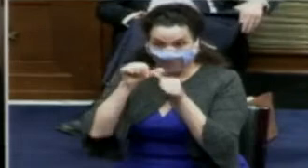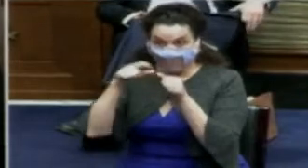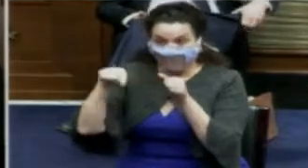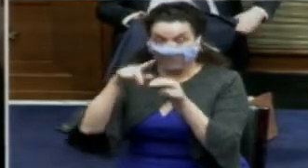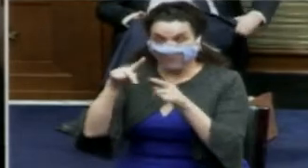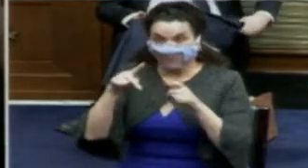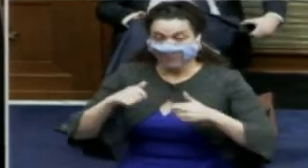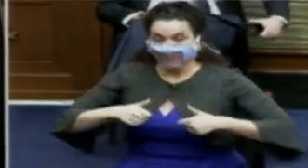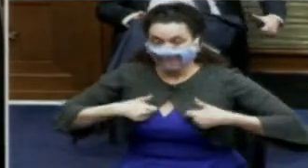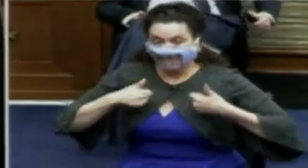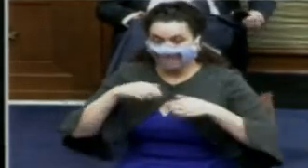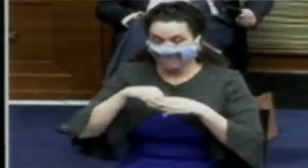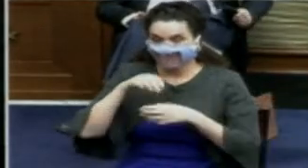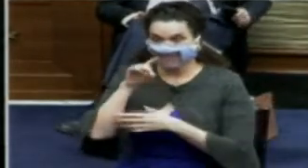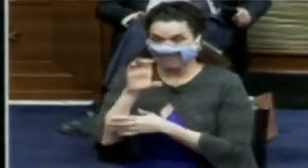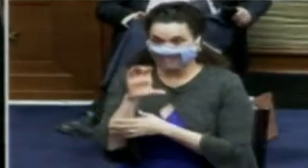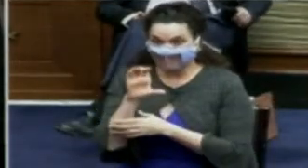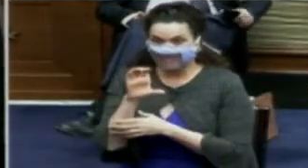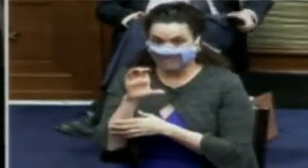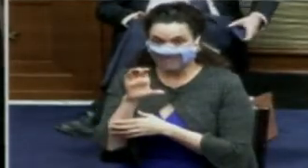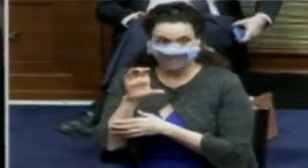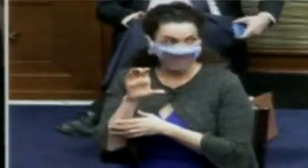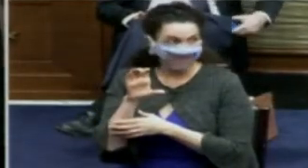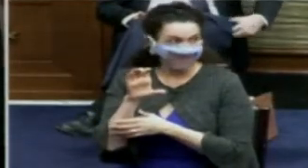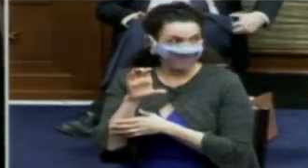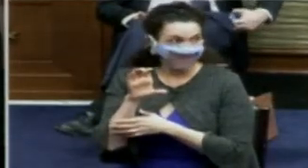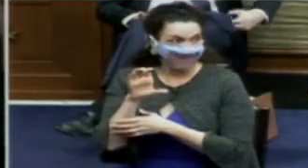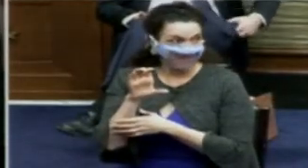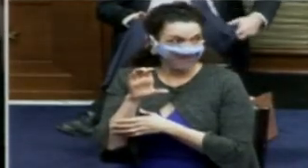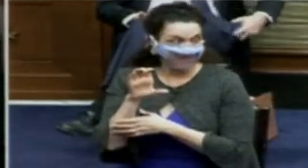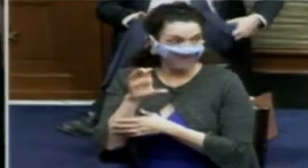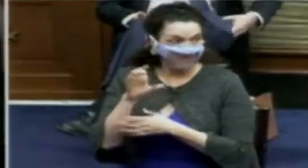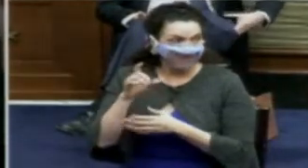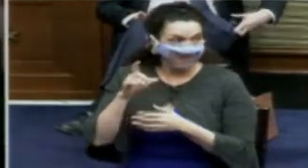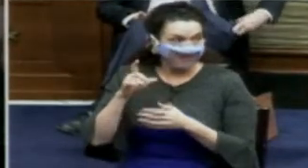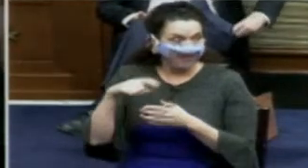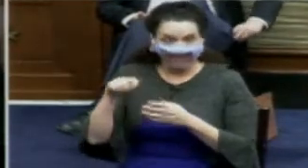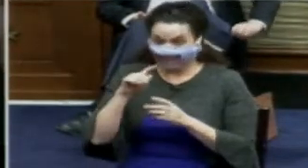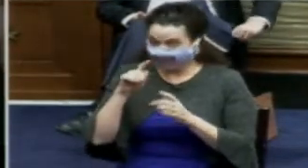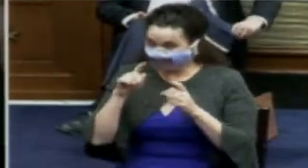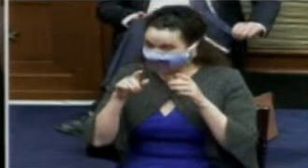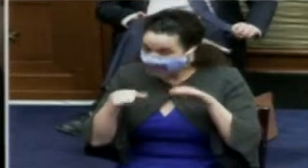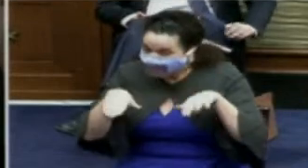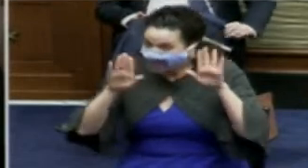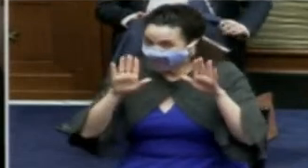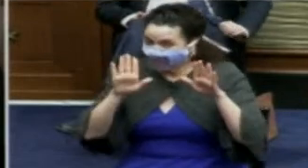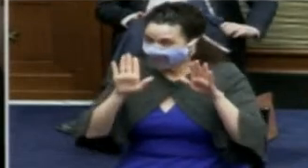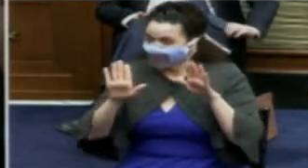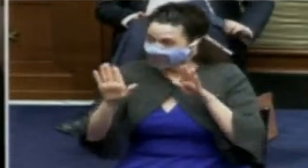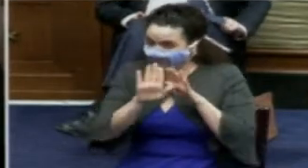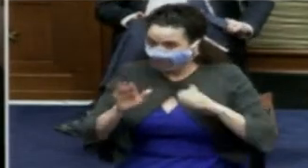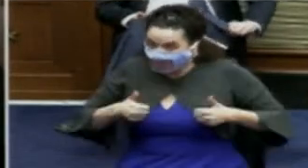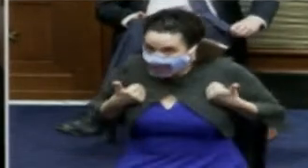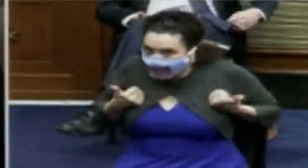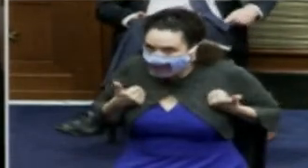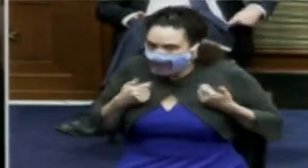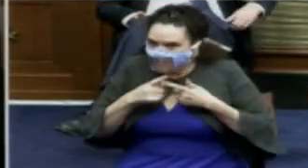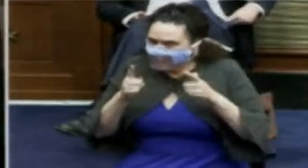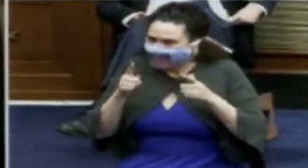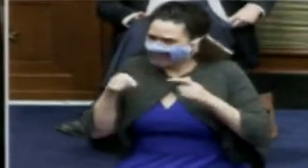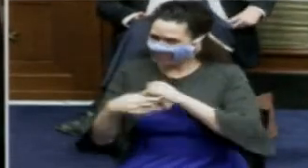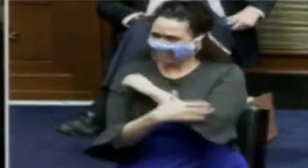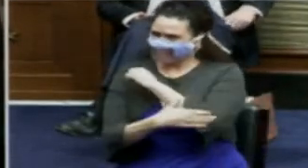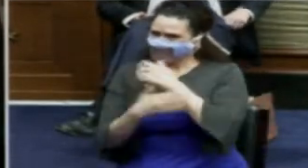District of Columbia have been giving their blood and treasure to a country that still denies them voting representation